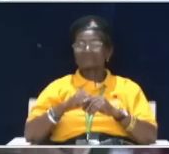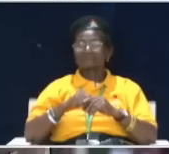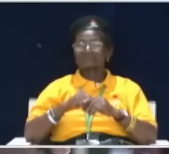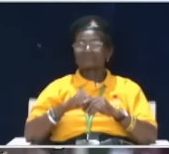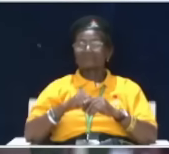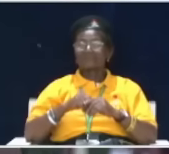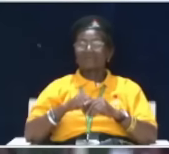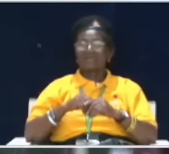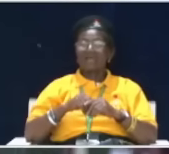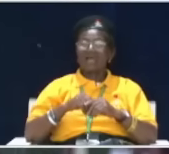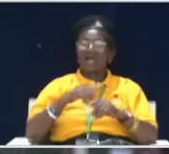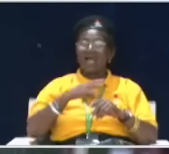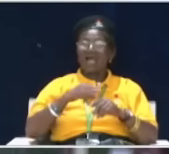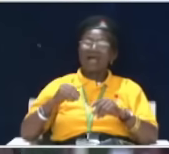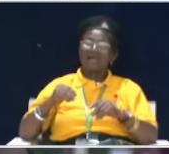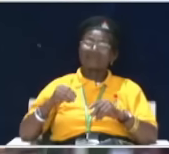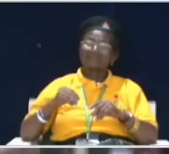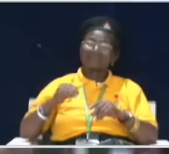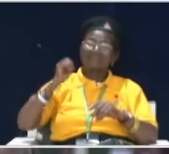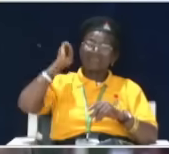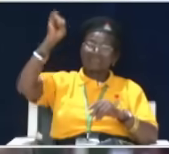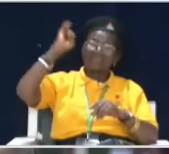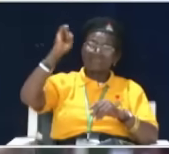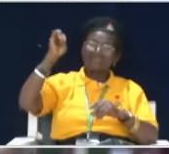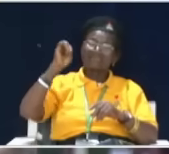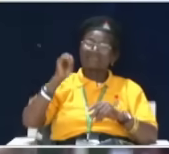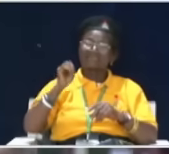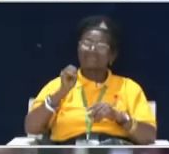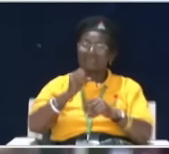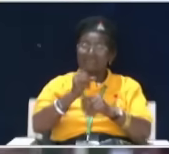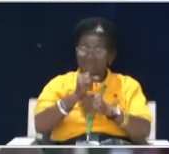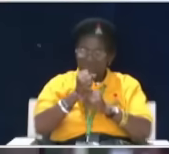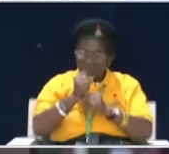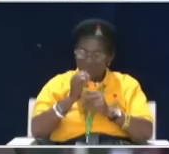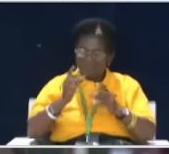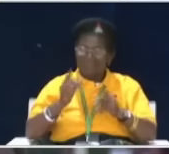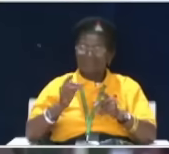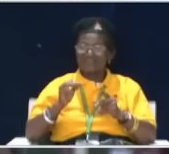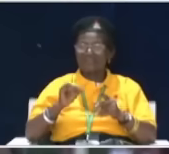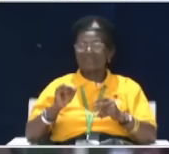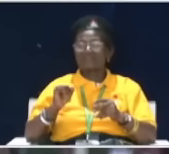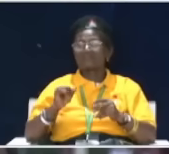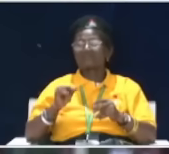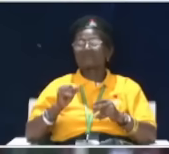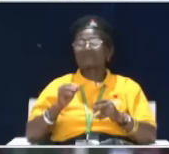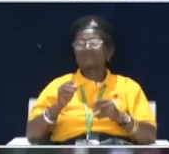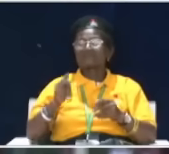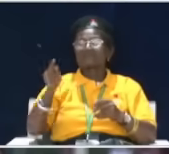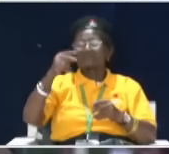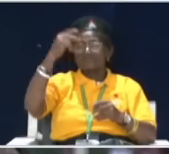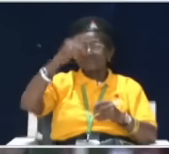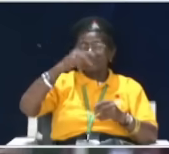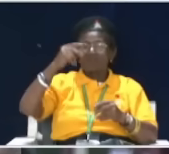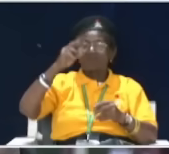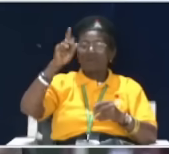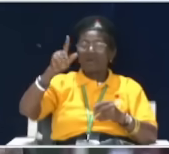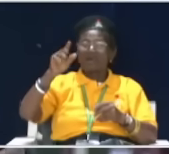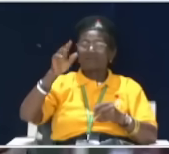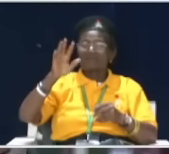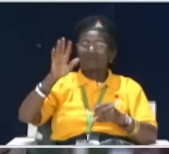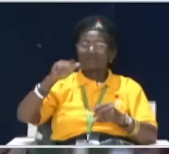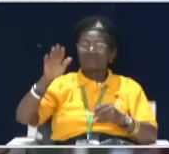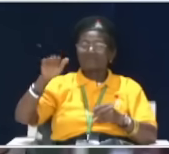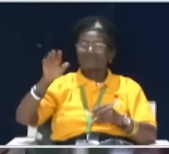And also he is sovereign. O na si ni kabiyesi. Psalm 115 verse 3. Orin David